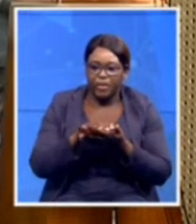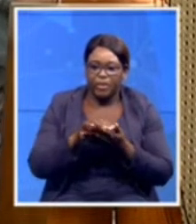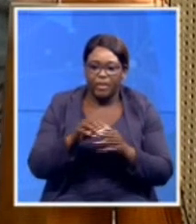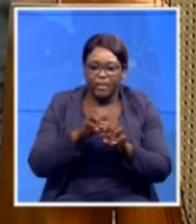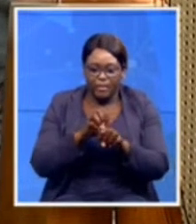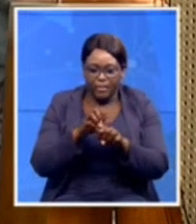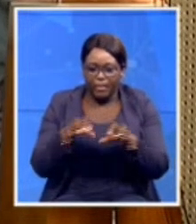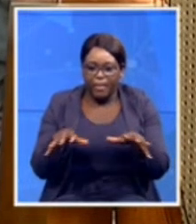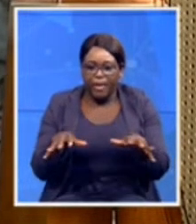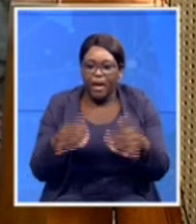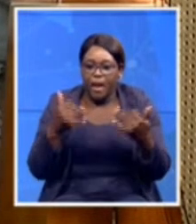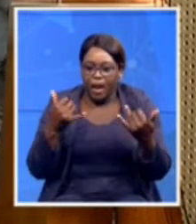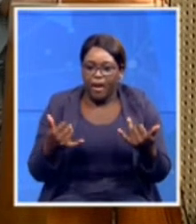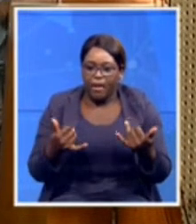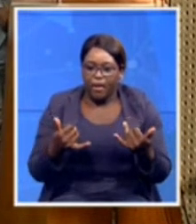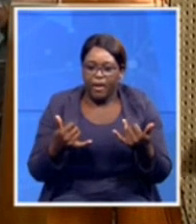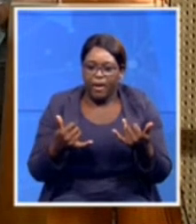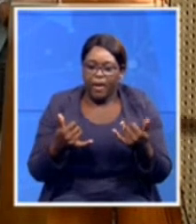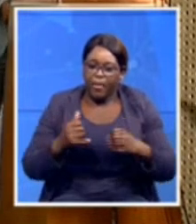fledged regulator